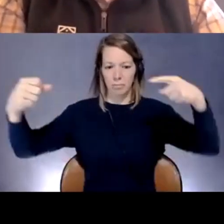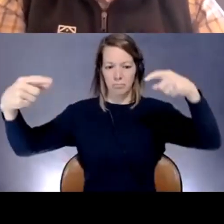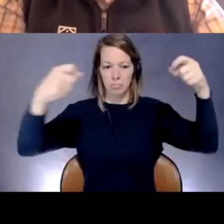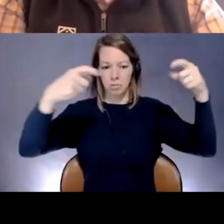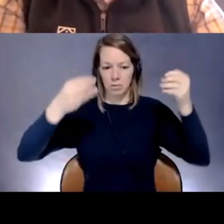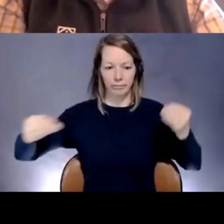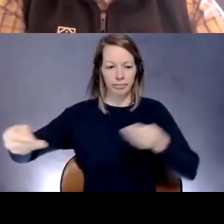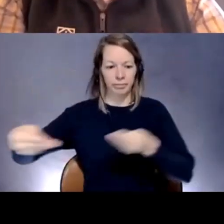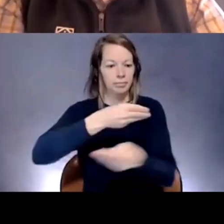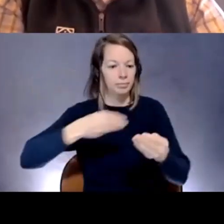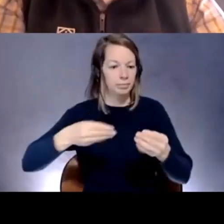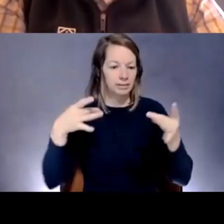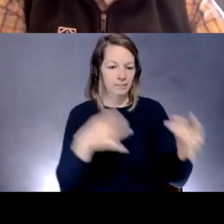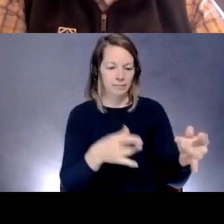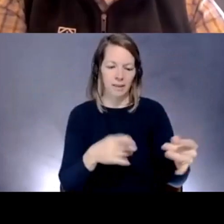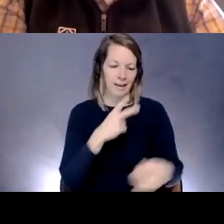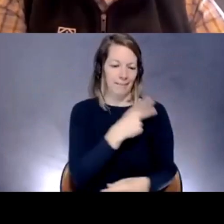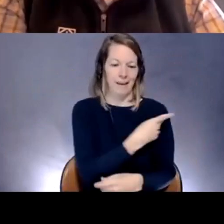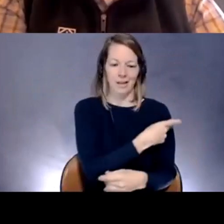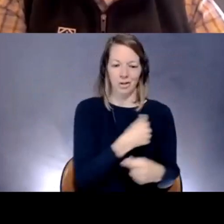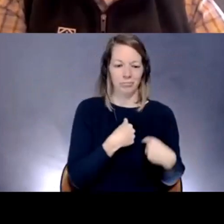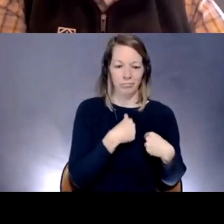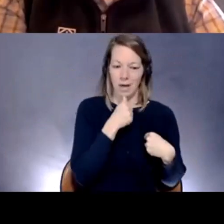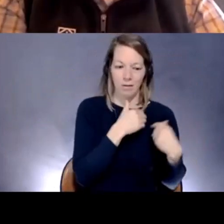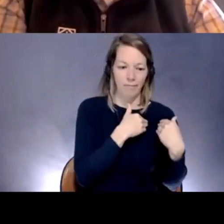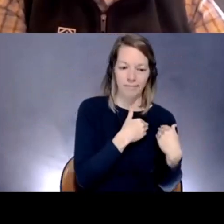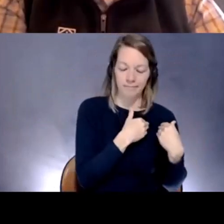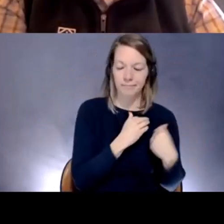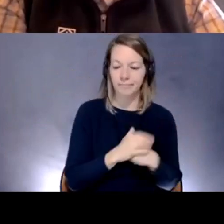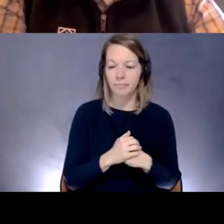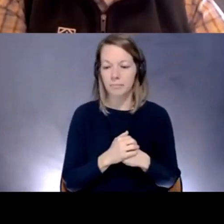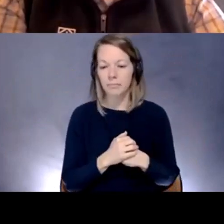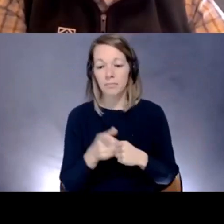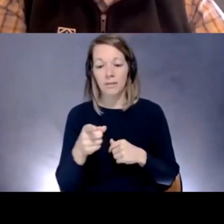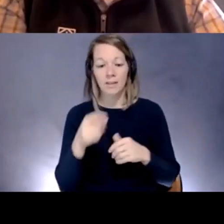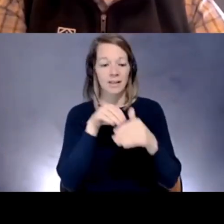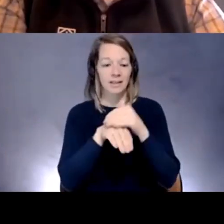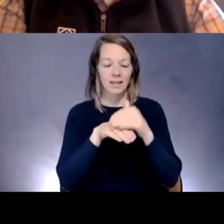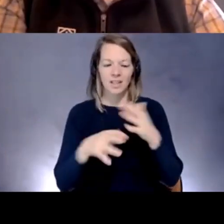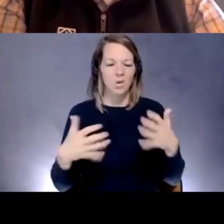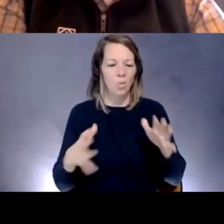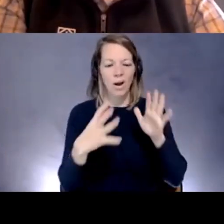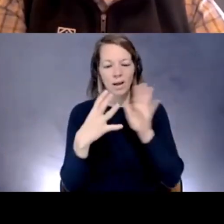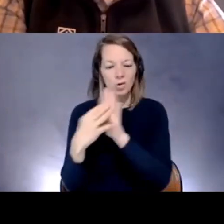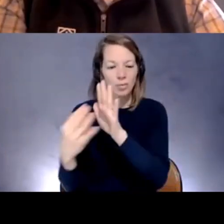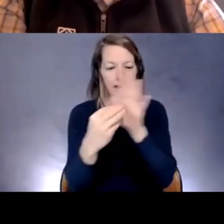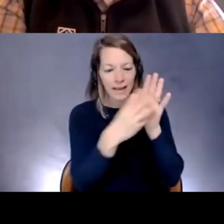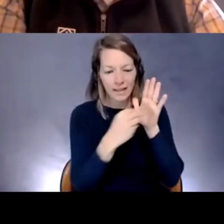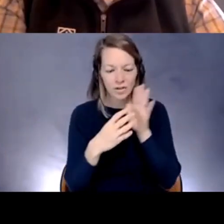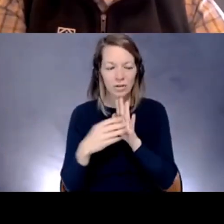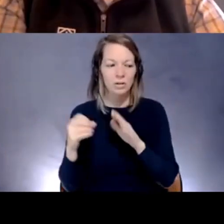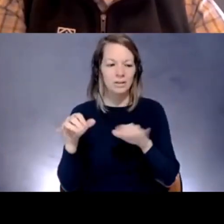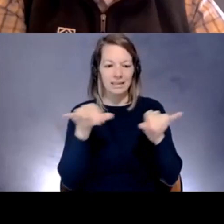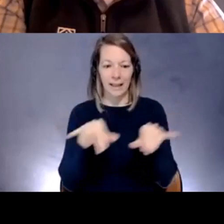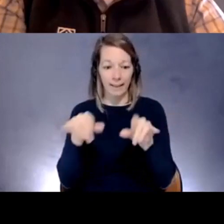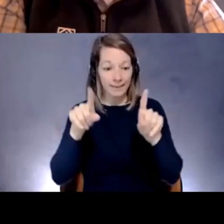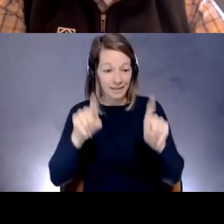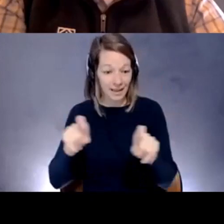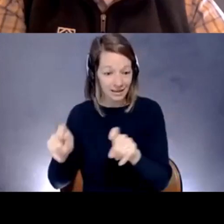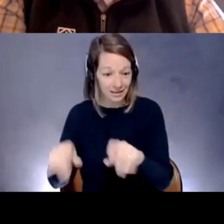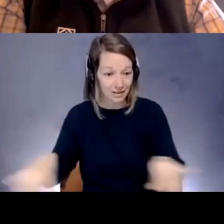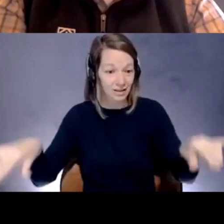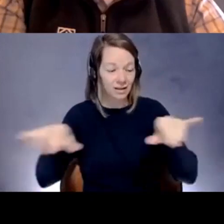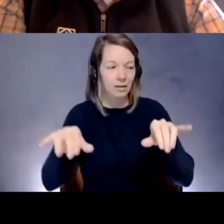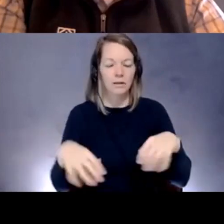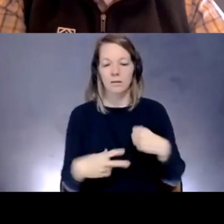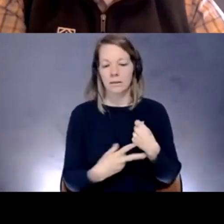burden on the patient. This access avoids duplication of imaging and tests between doctors, which both saves money